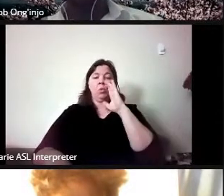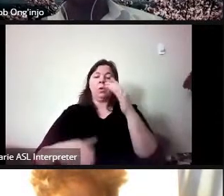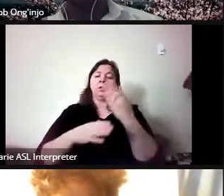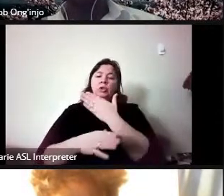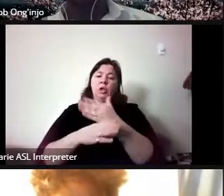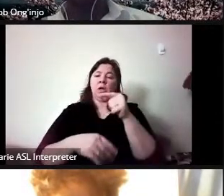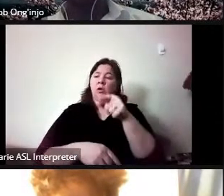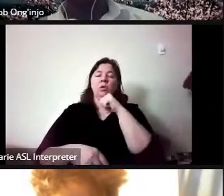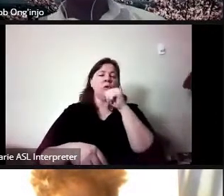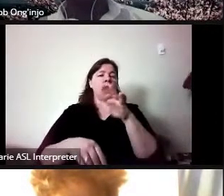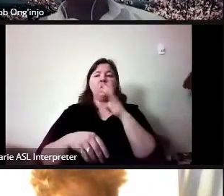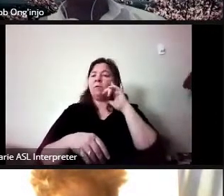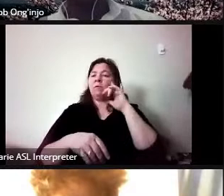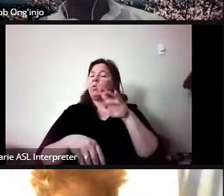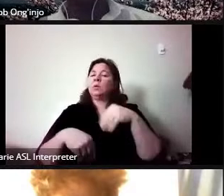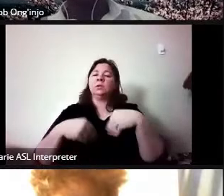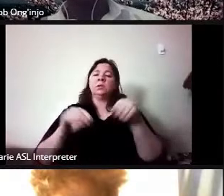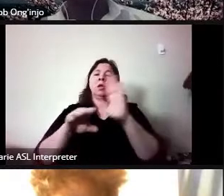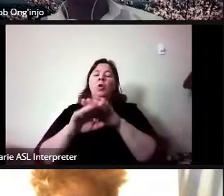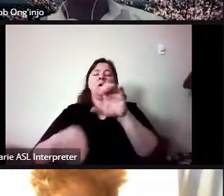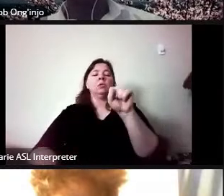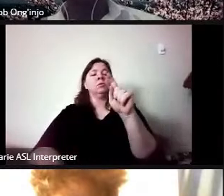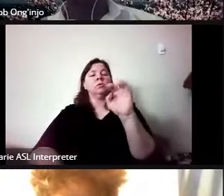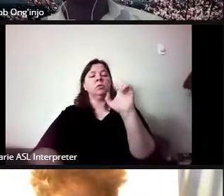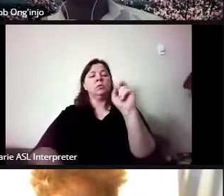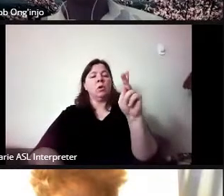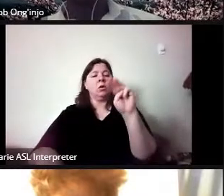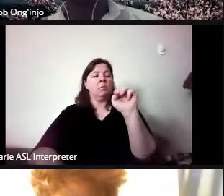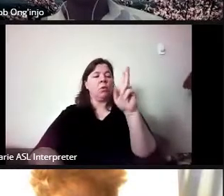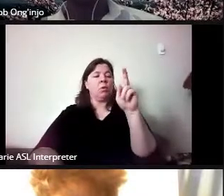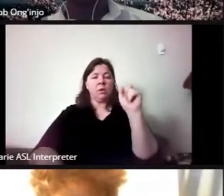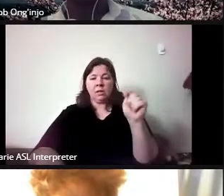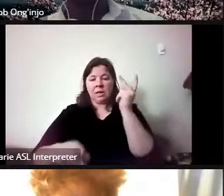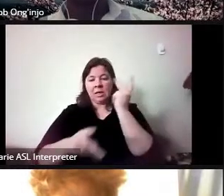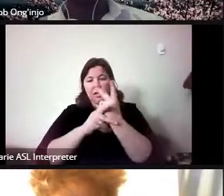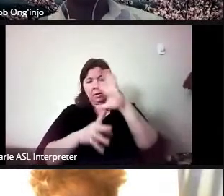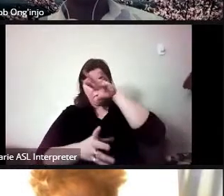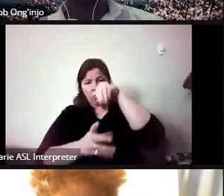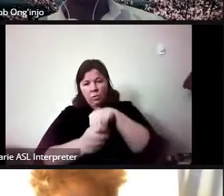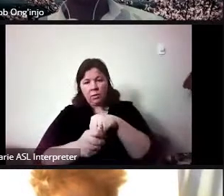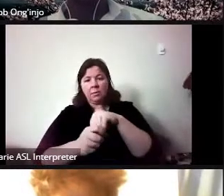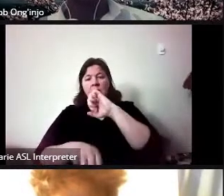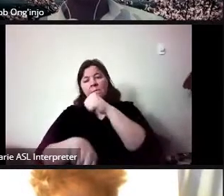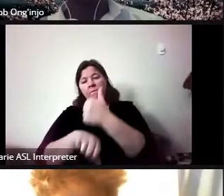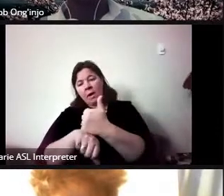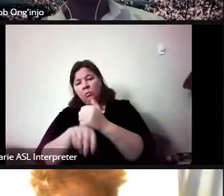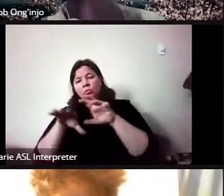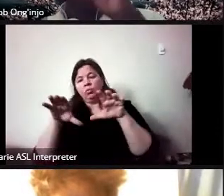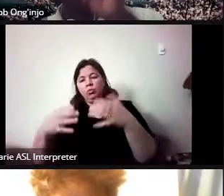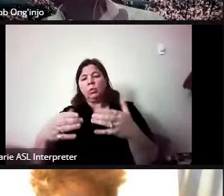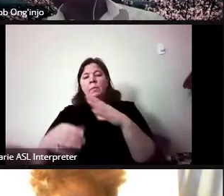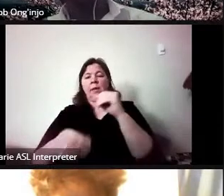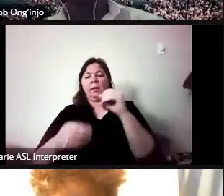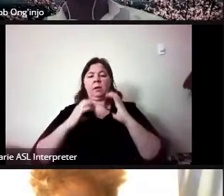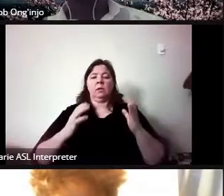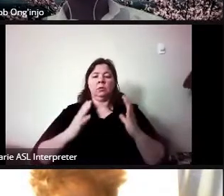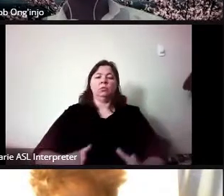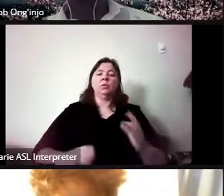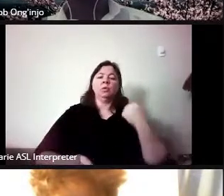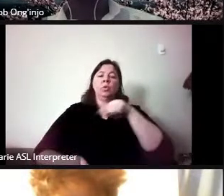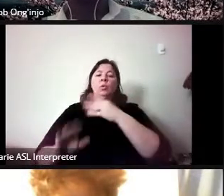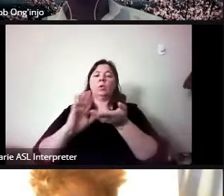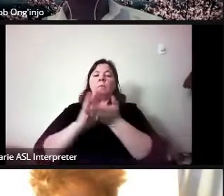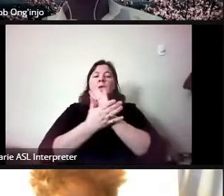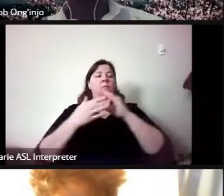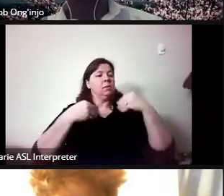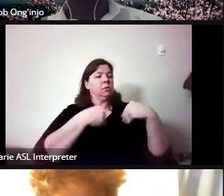never be for sale. He's sharing the wealth with us, keeping it within the founders and then the customers who become